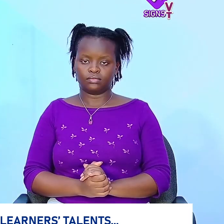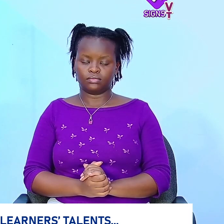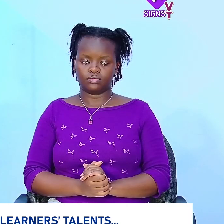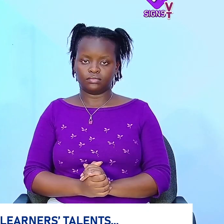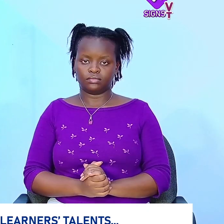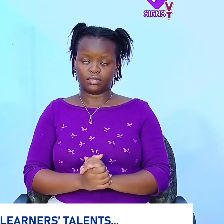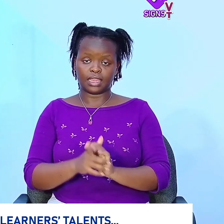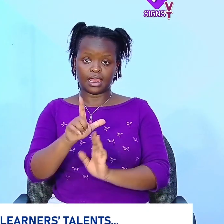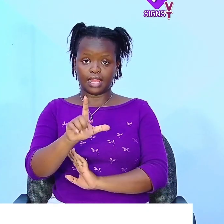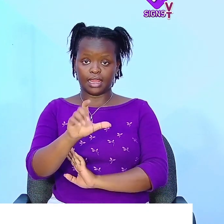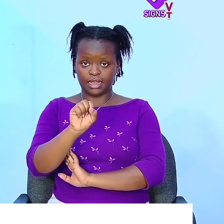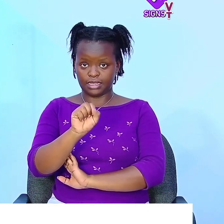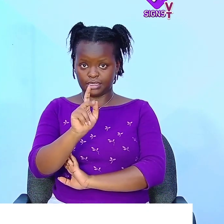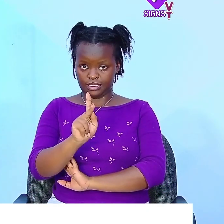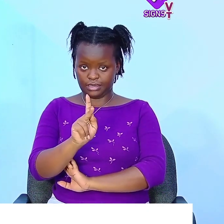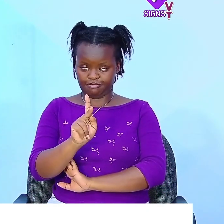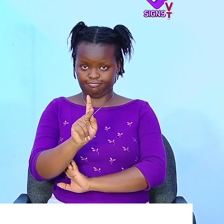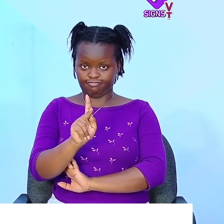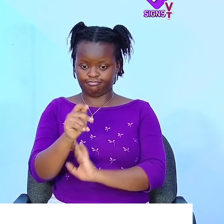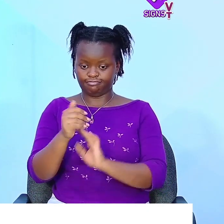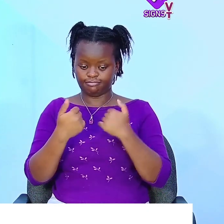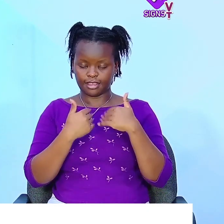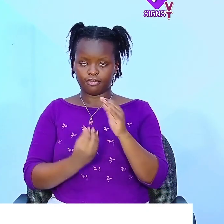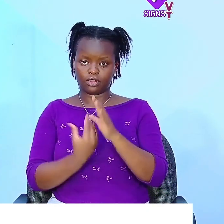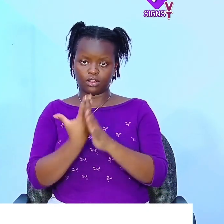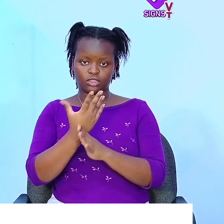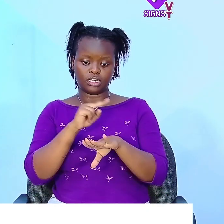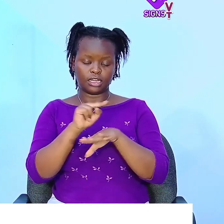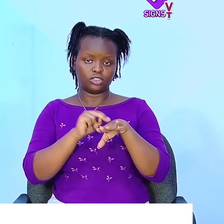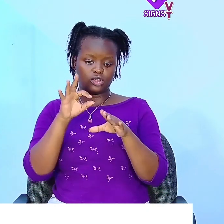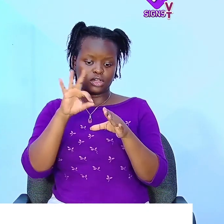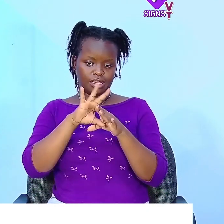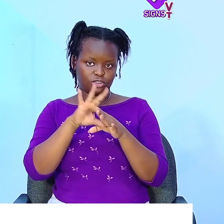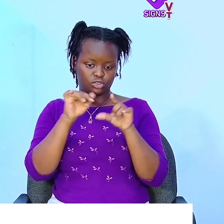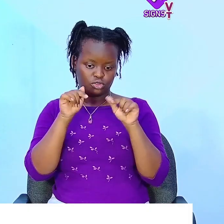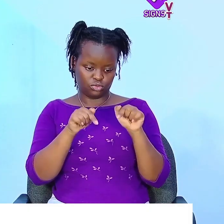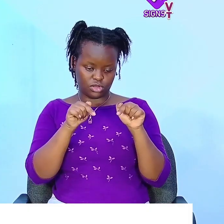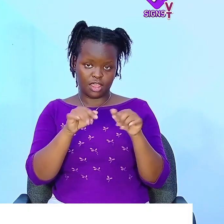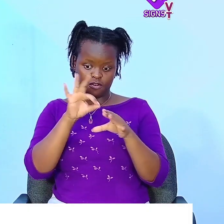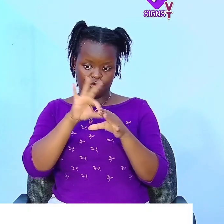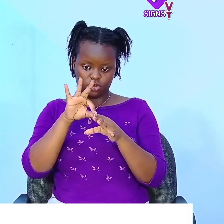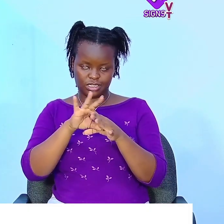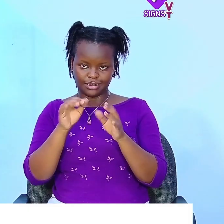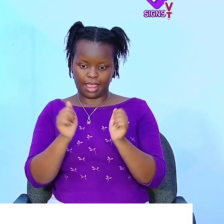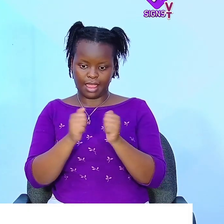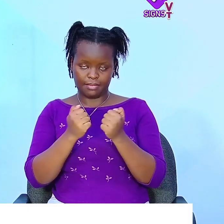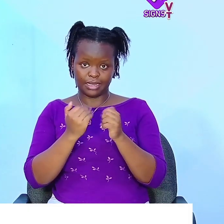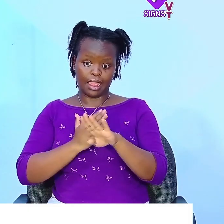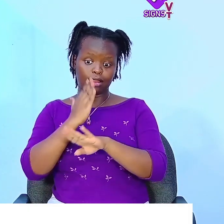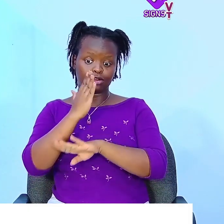The Law Society of Kenya, LSK, has launched its national elections today with voting taking place